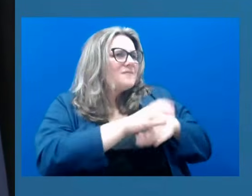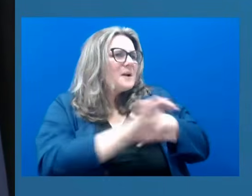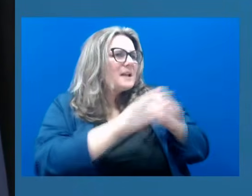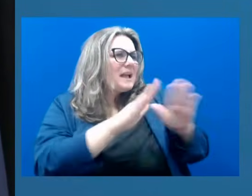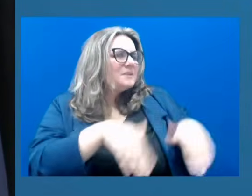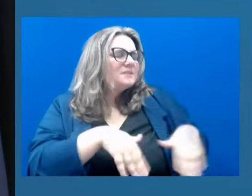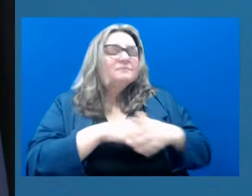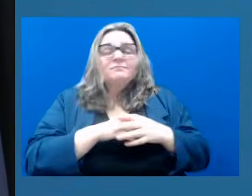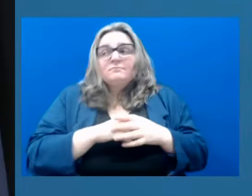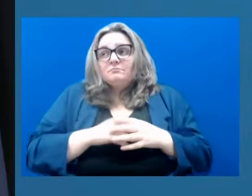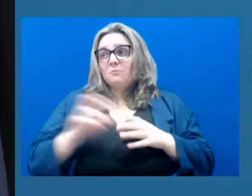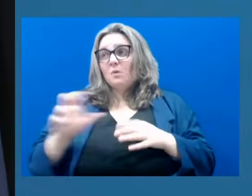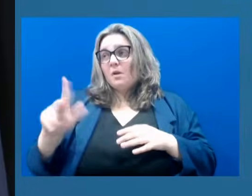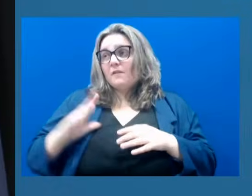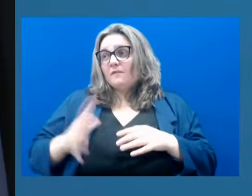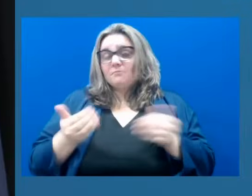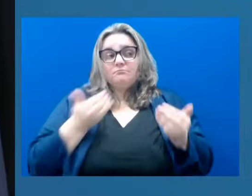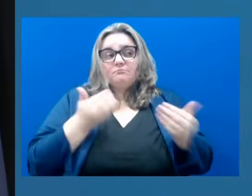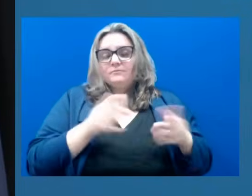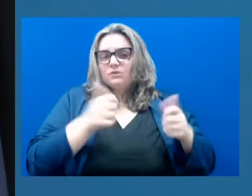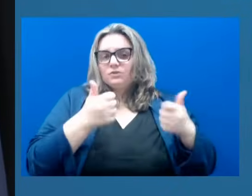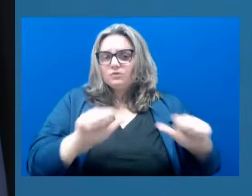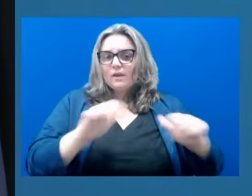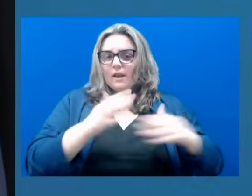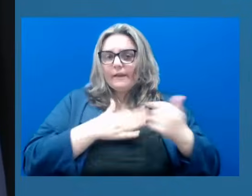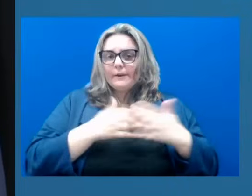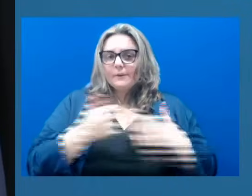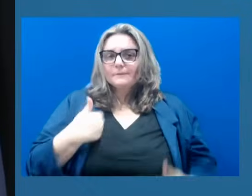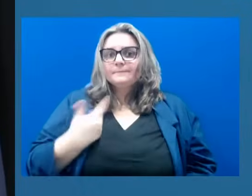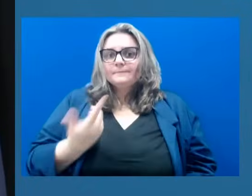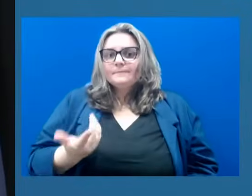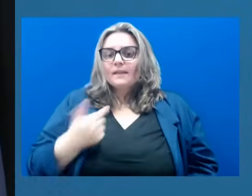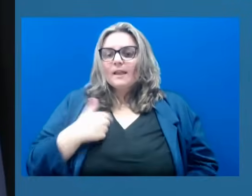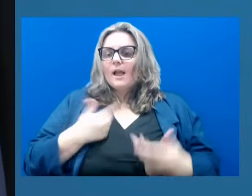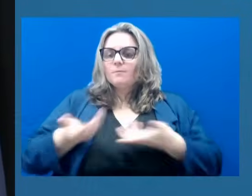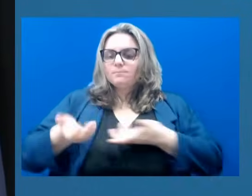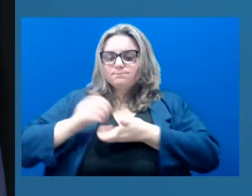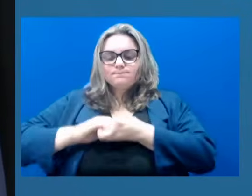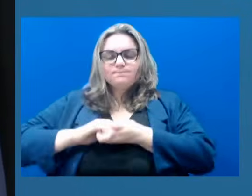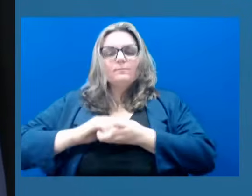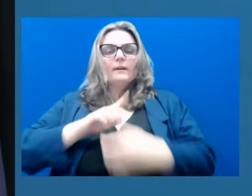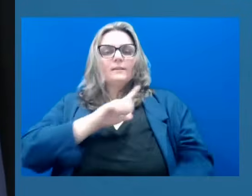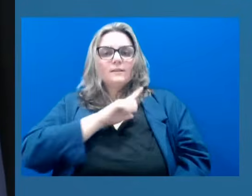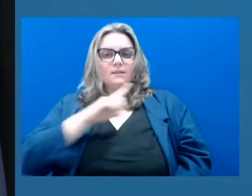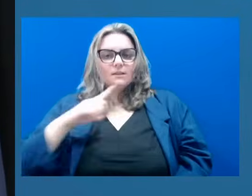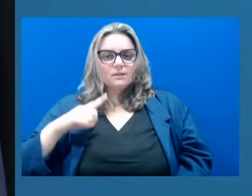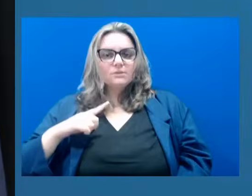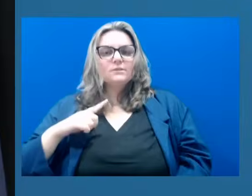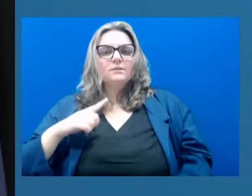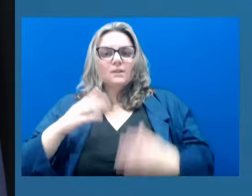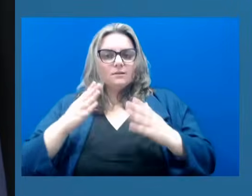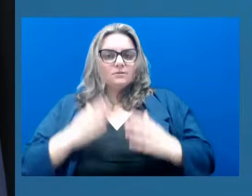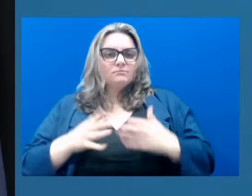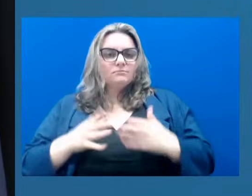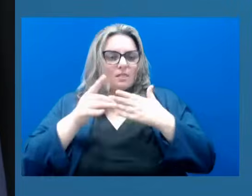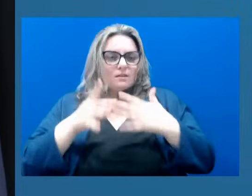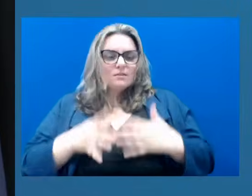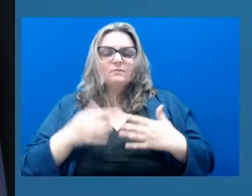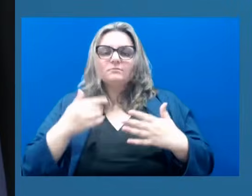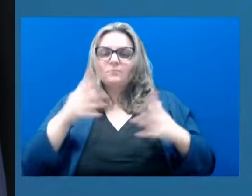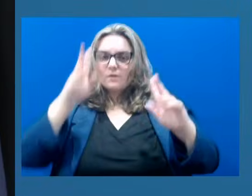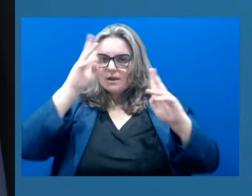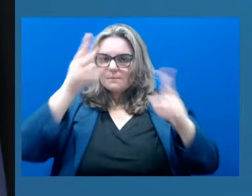try. We're going to try hard. And I work with the legislature and the leaders to come up with what is now known as the